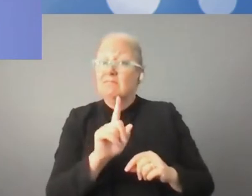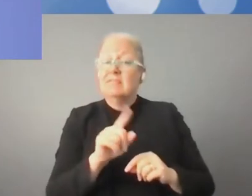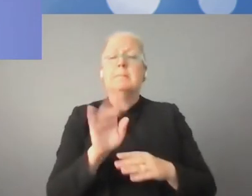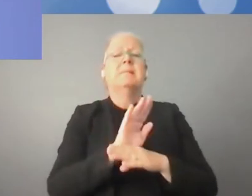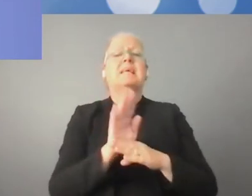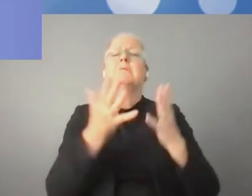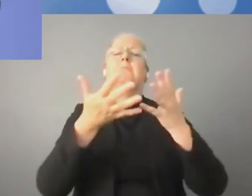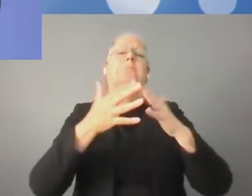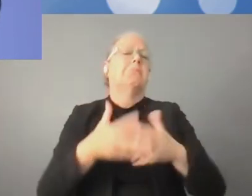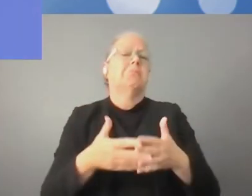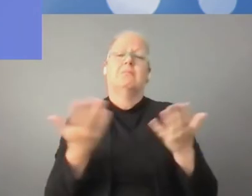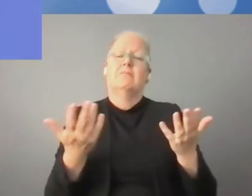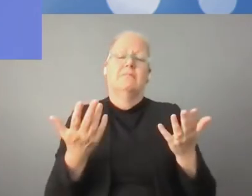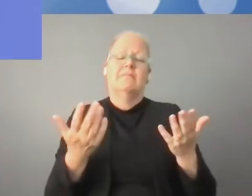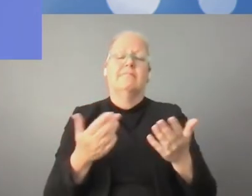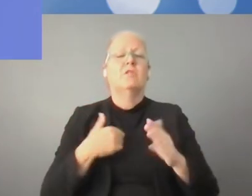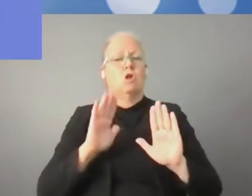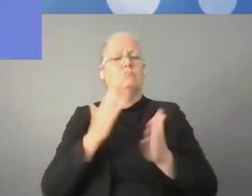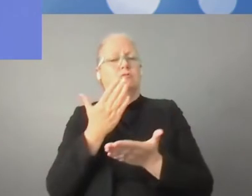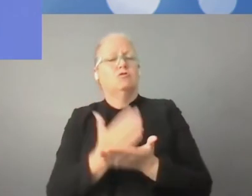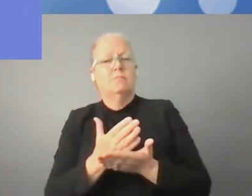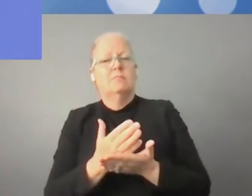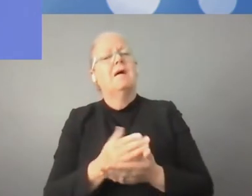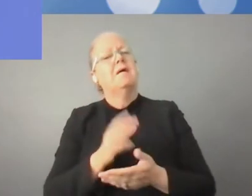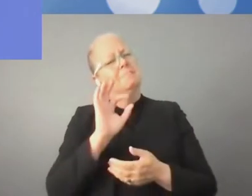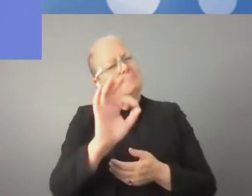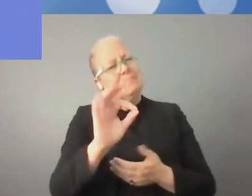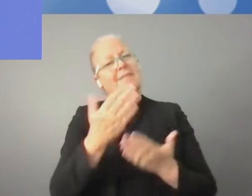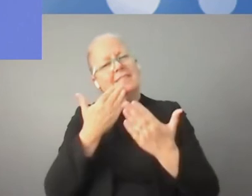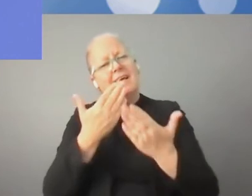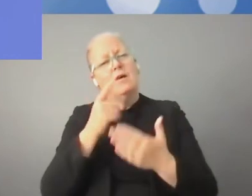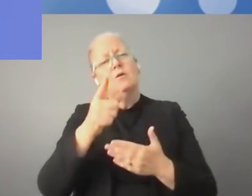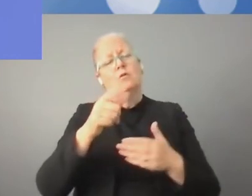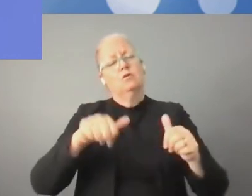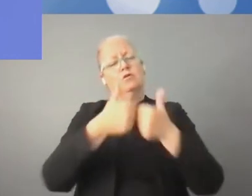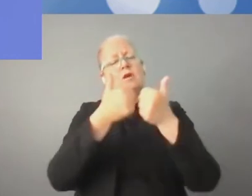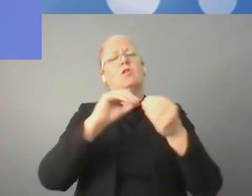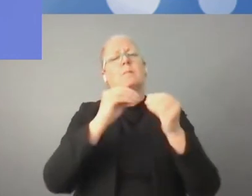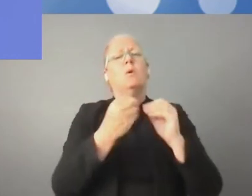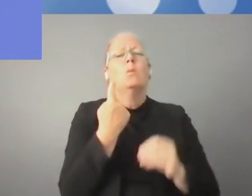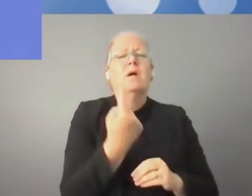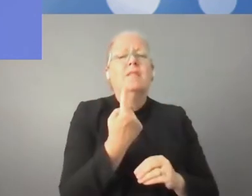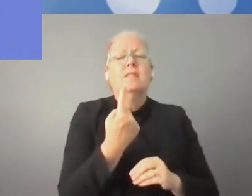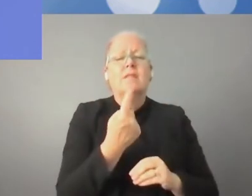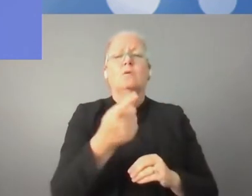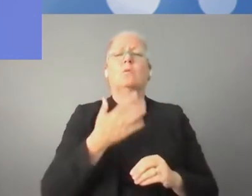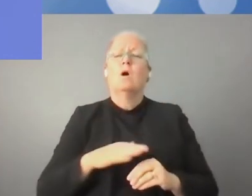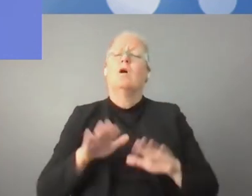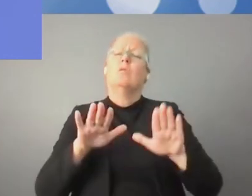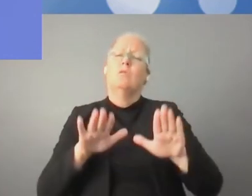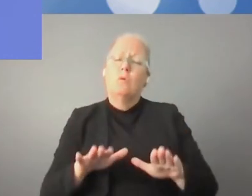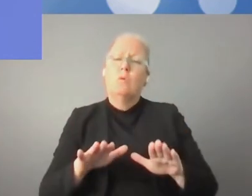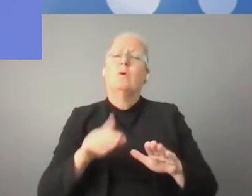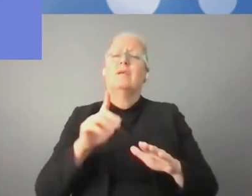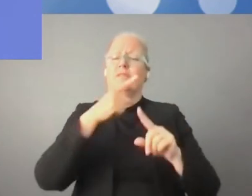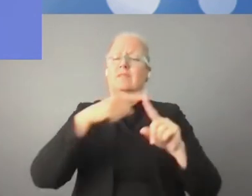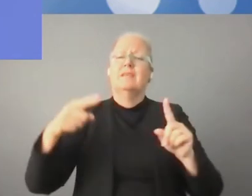thank you very much yes thank you very much i like very much the challenge number one the creatively slower low implementation of the latest digital technologies